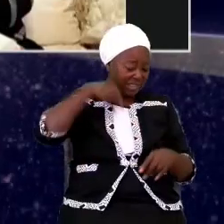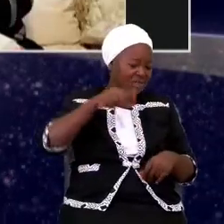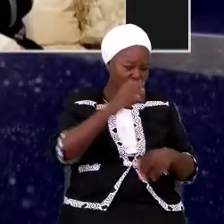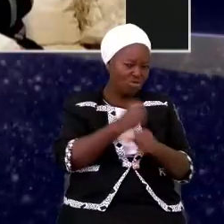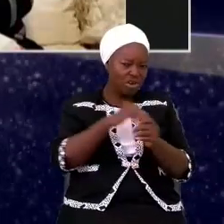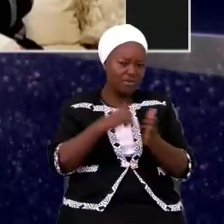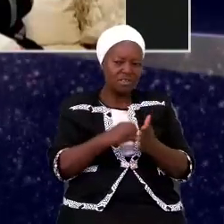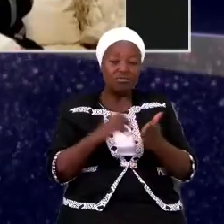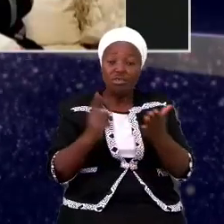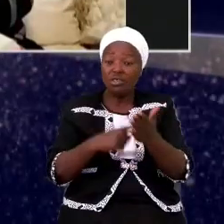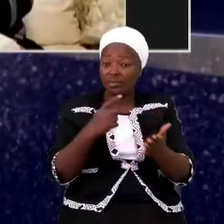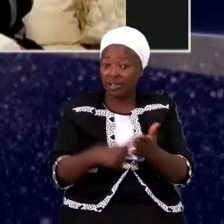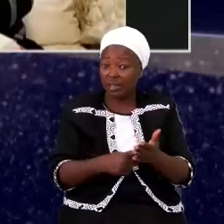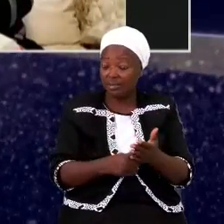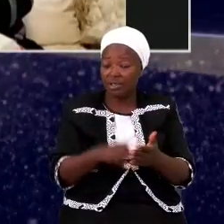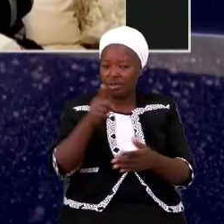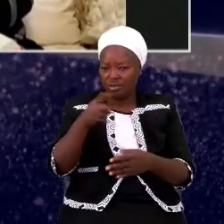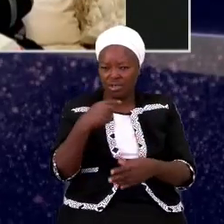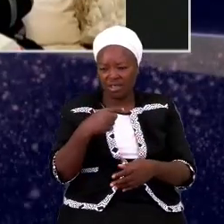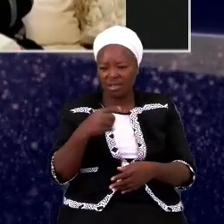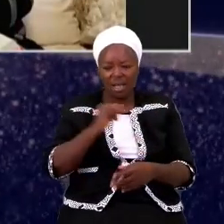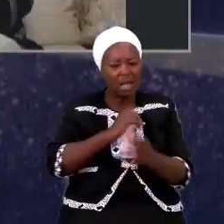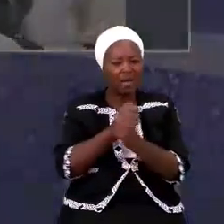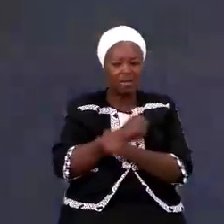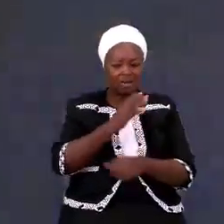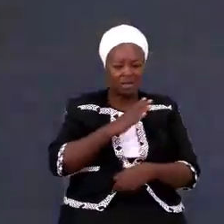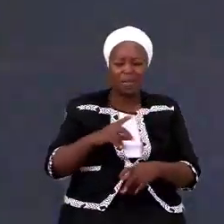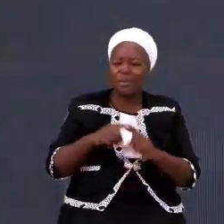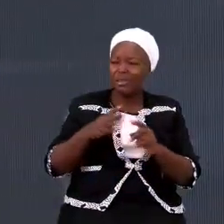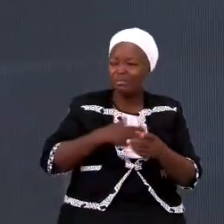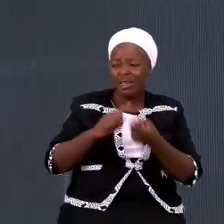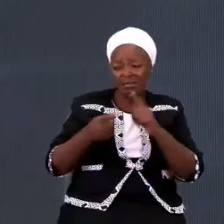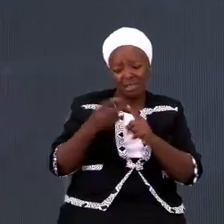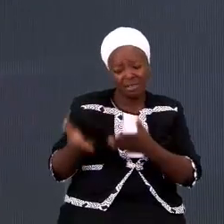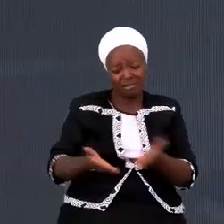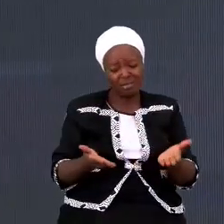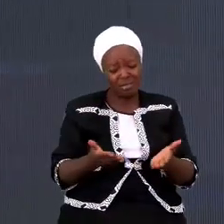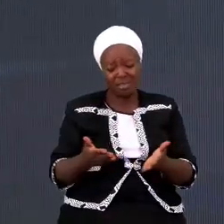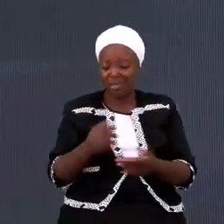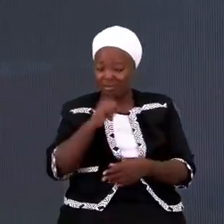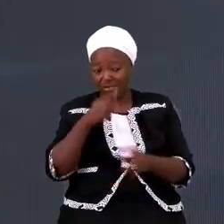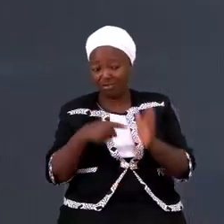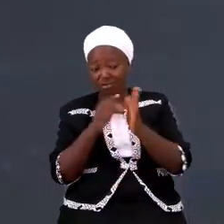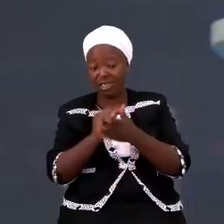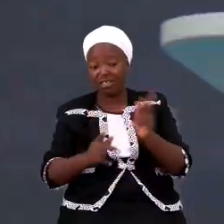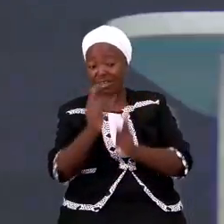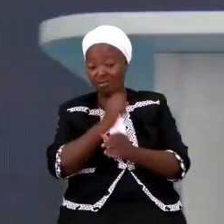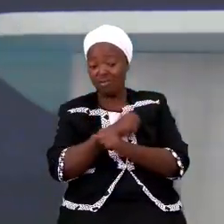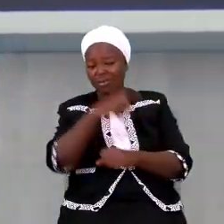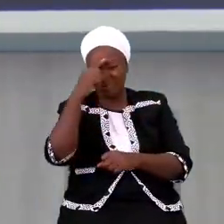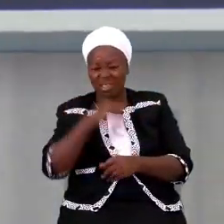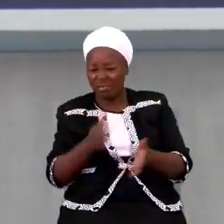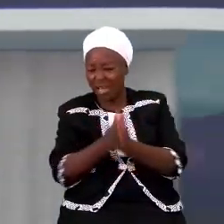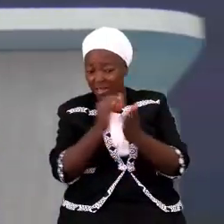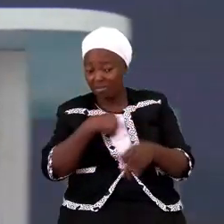of love because they begin to question me. So you love Christ to that point, they repress their love. Other people, they love